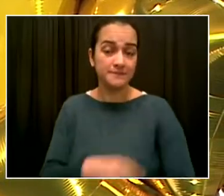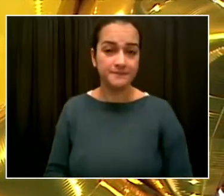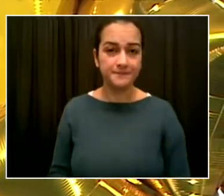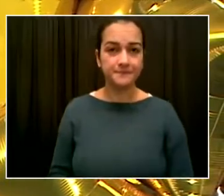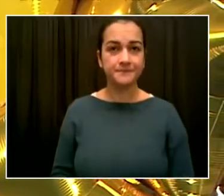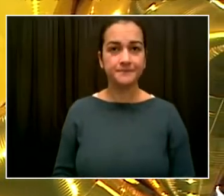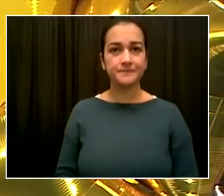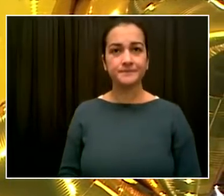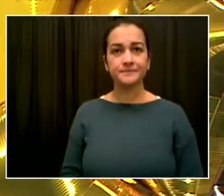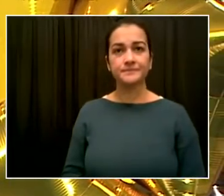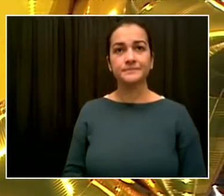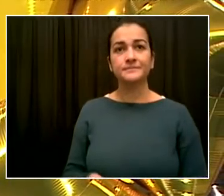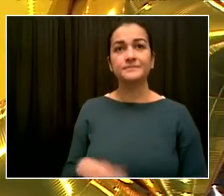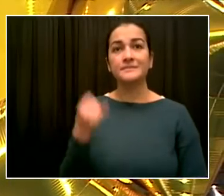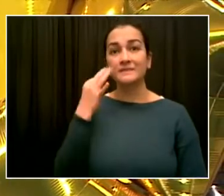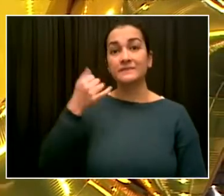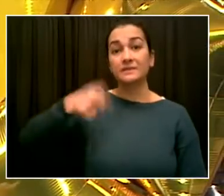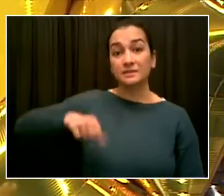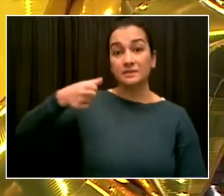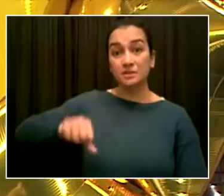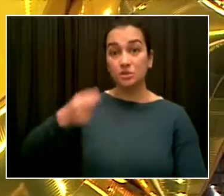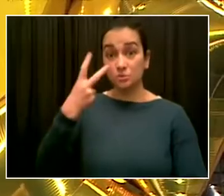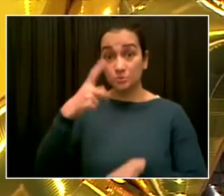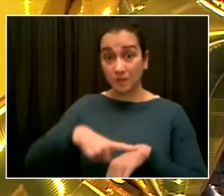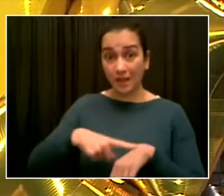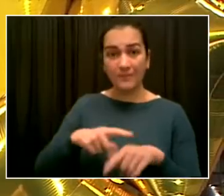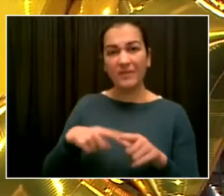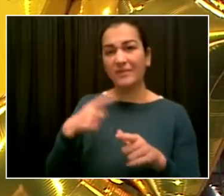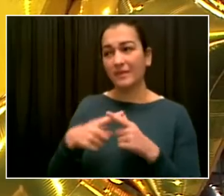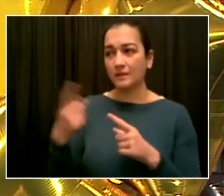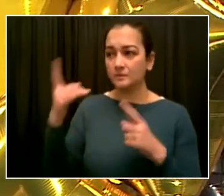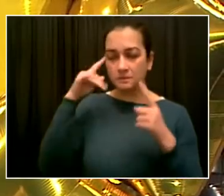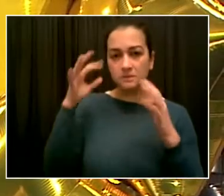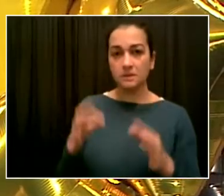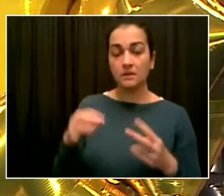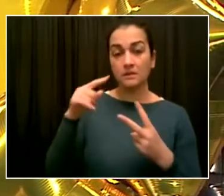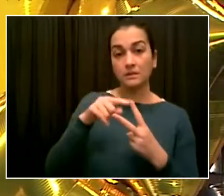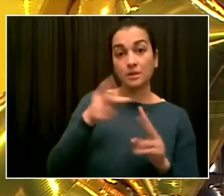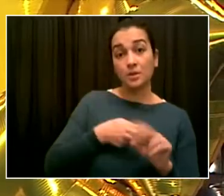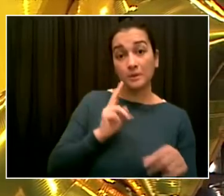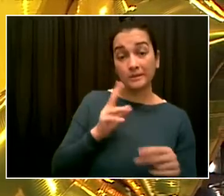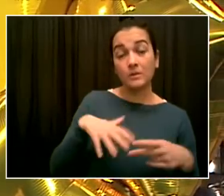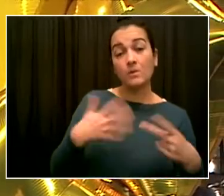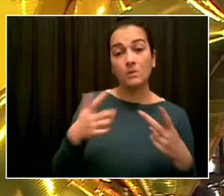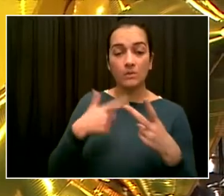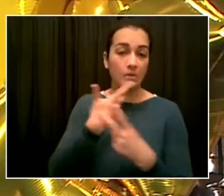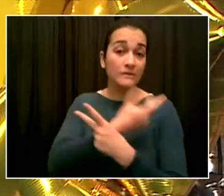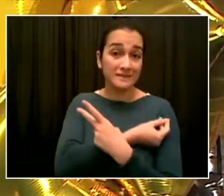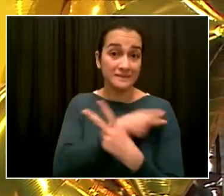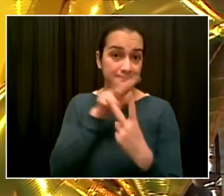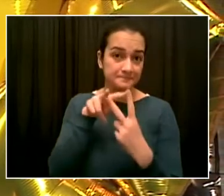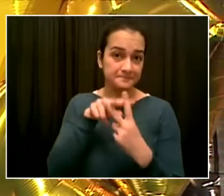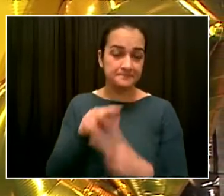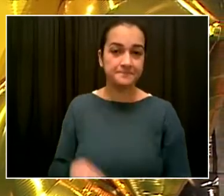no will turn around and get vaccinated. Our next question goes to Aaron Durkin from Politico.